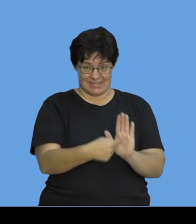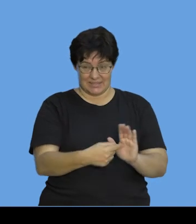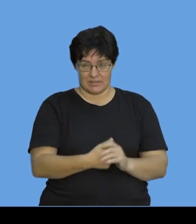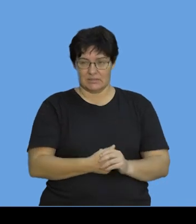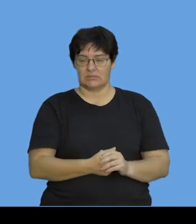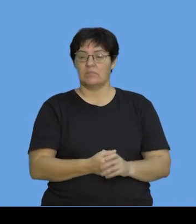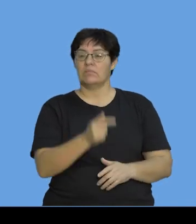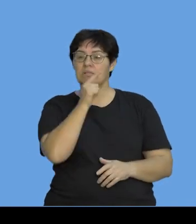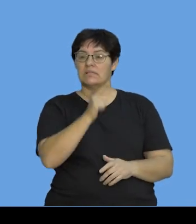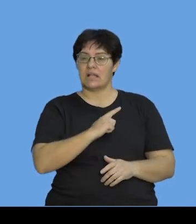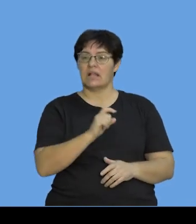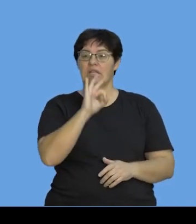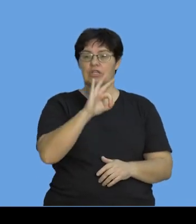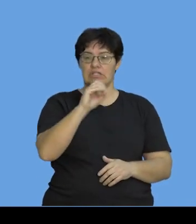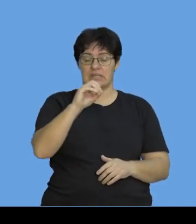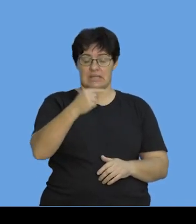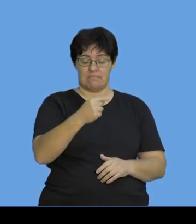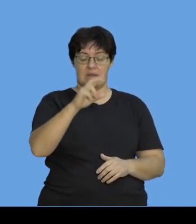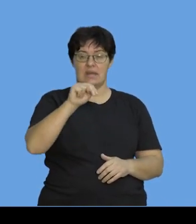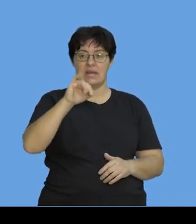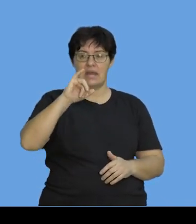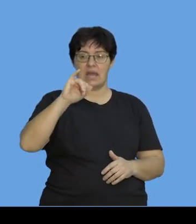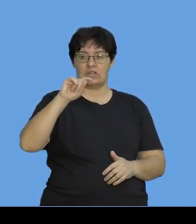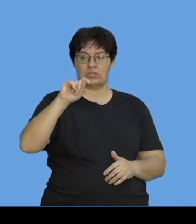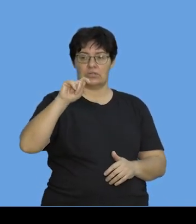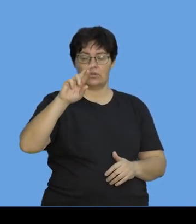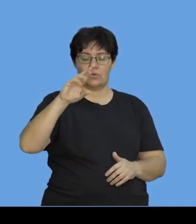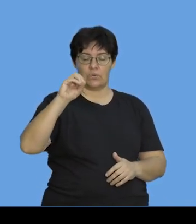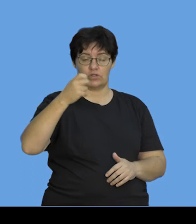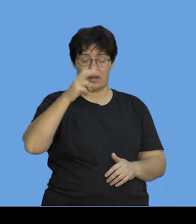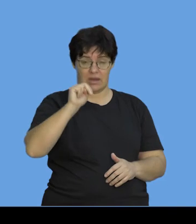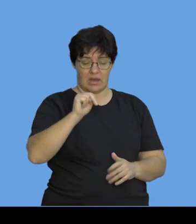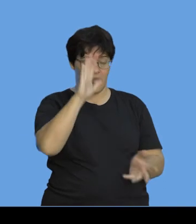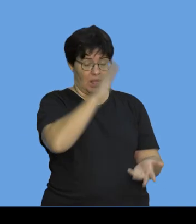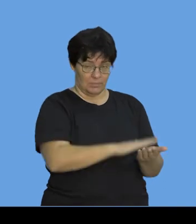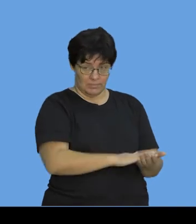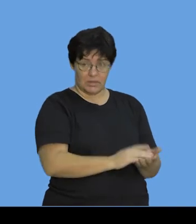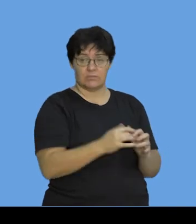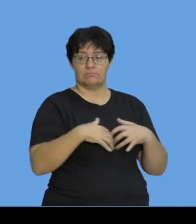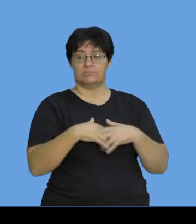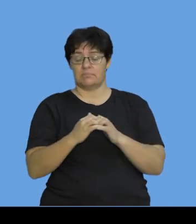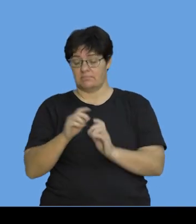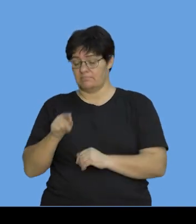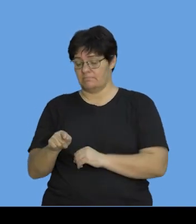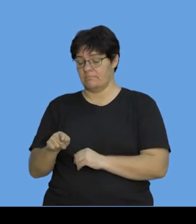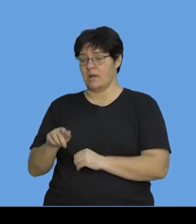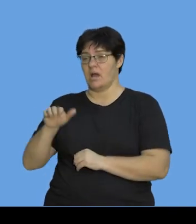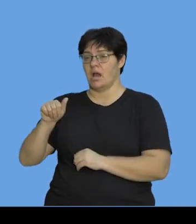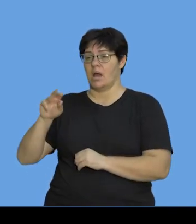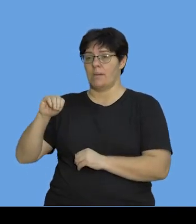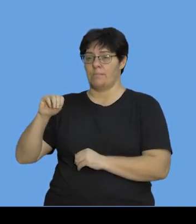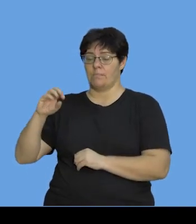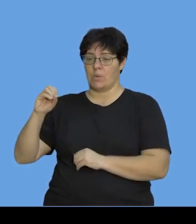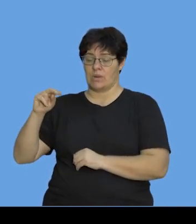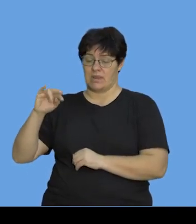30 grams of nitrogen which react completely to form that amount of ammonia. So this